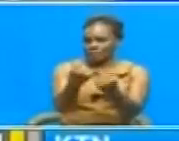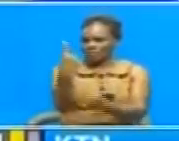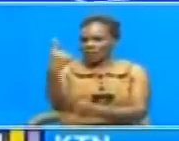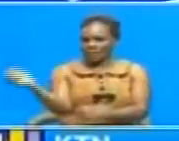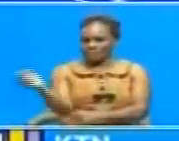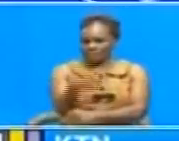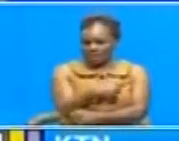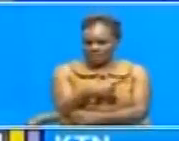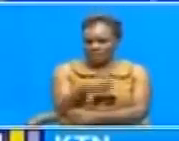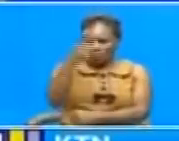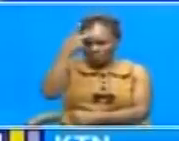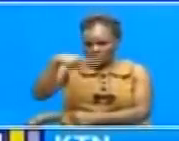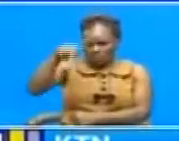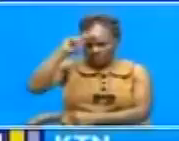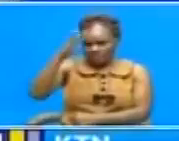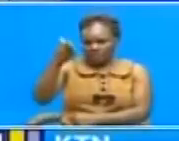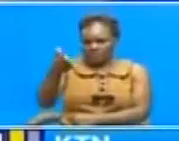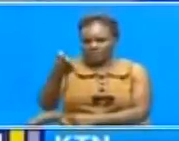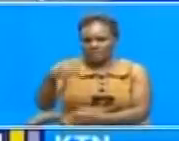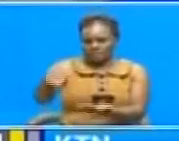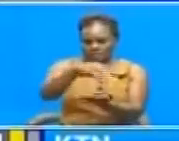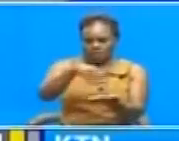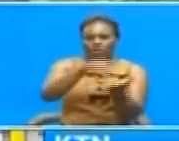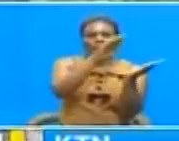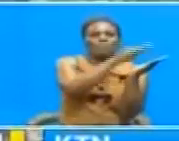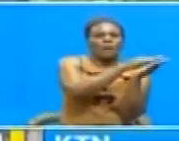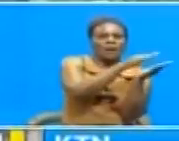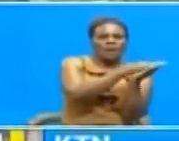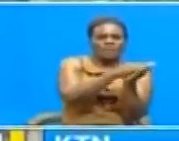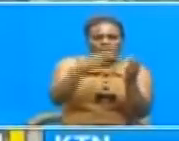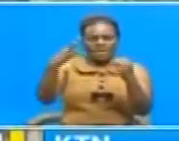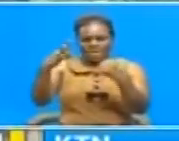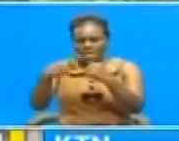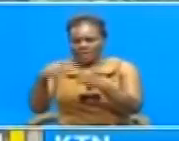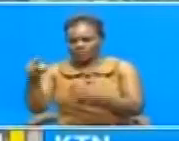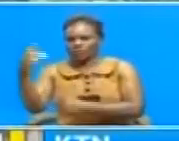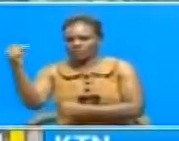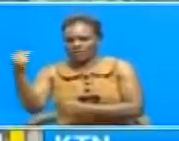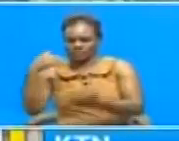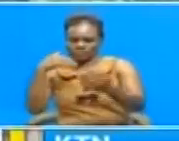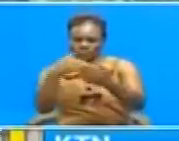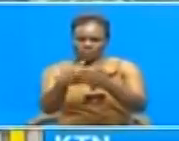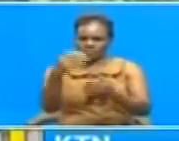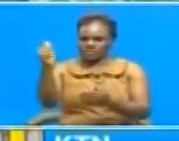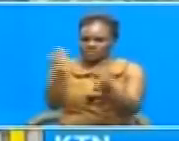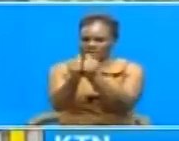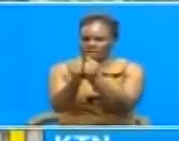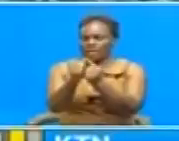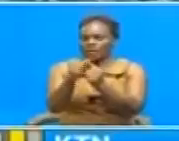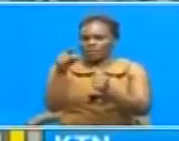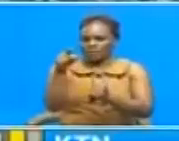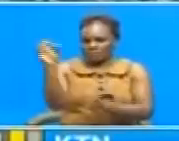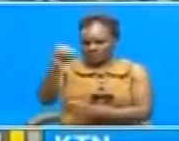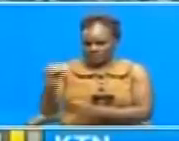Monetary Policy Committee hiked the benchmark central bank rate from 8.5 to 10% in a move to curb the rapid